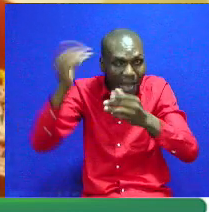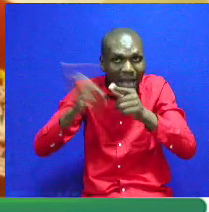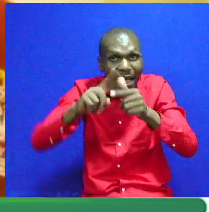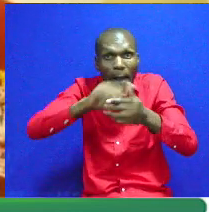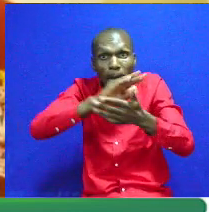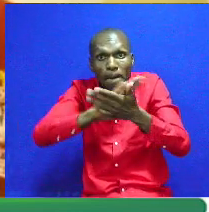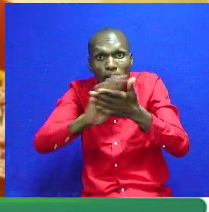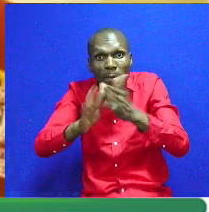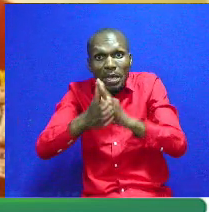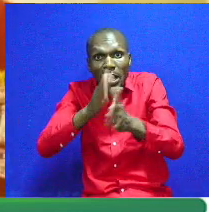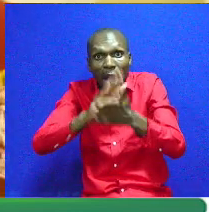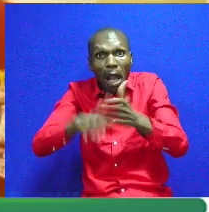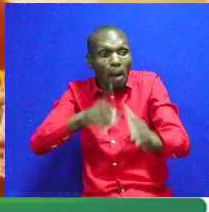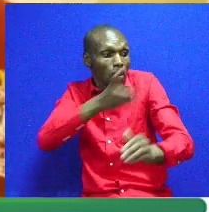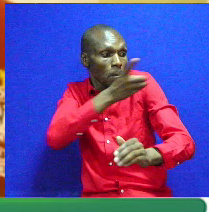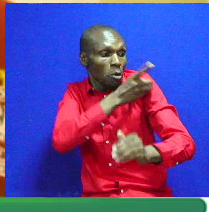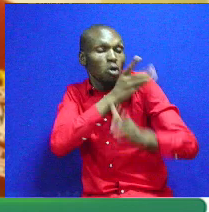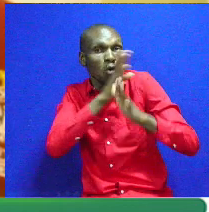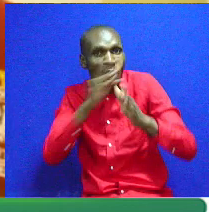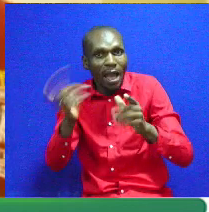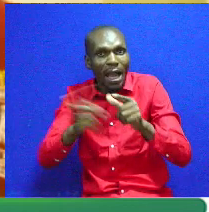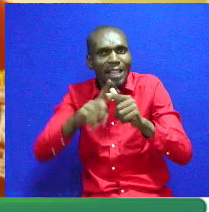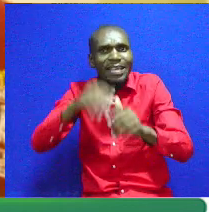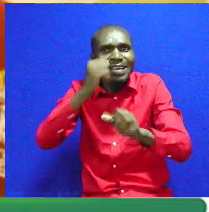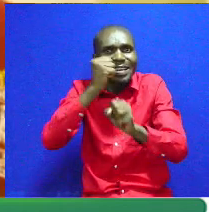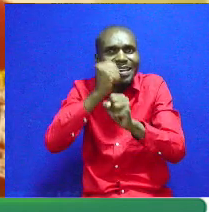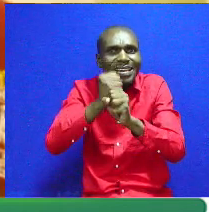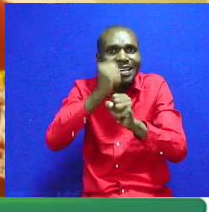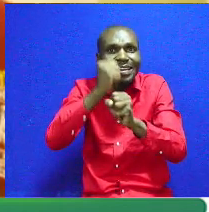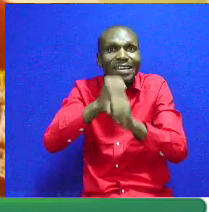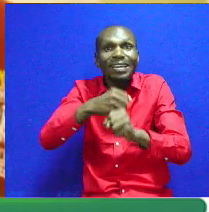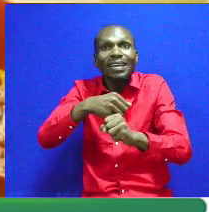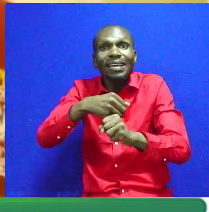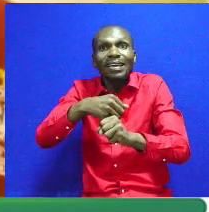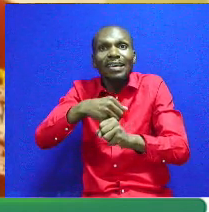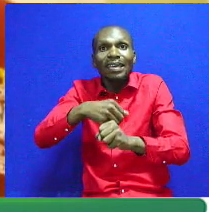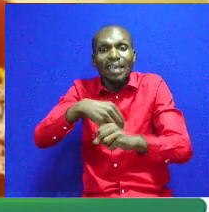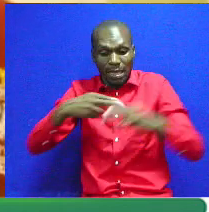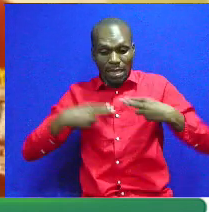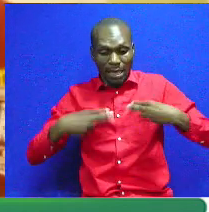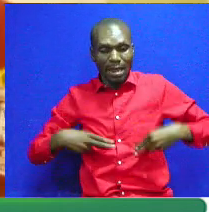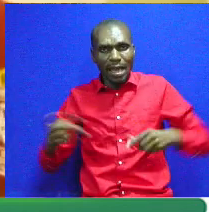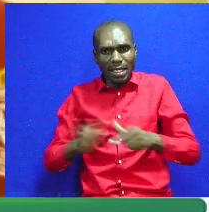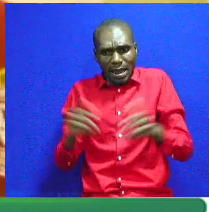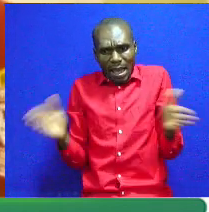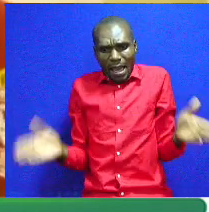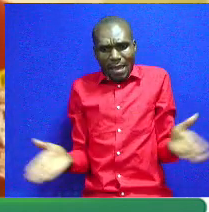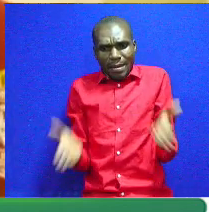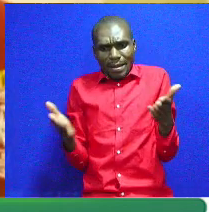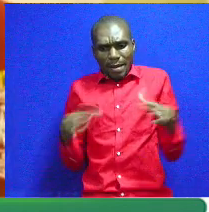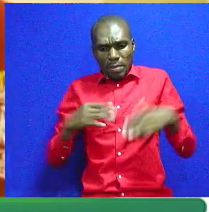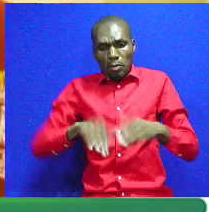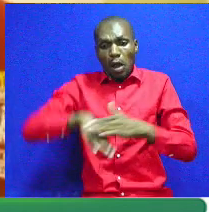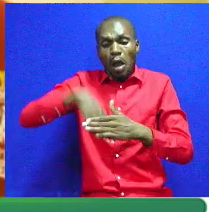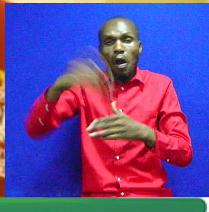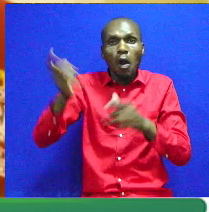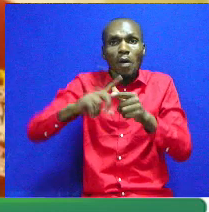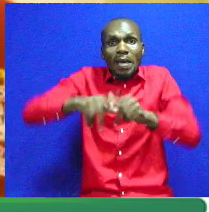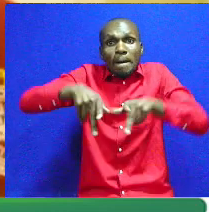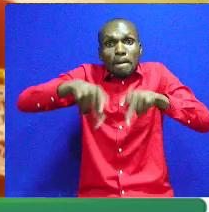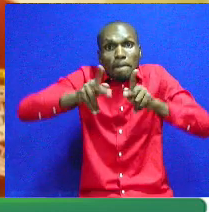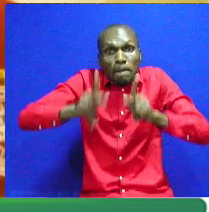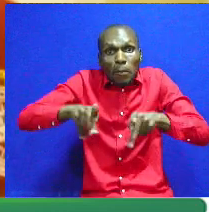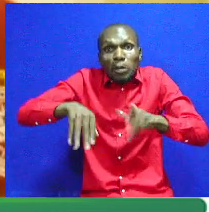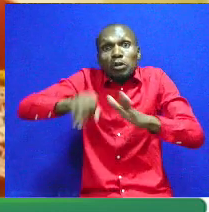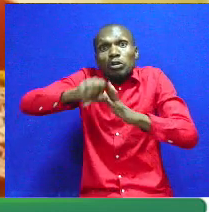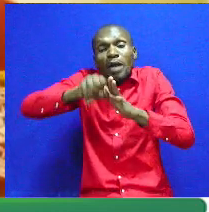a neonatologist, dealing in pediatrics and child health. So I'd like to encourage the people out there to go for their potential. And